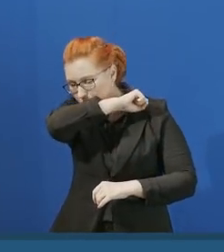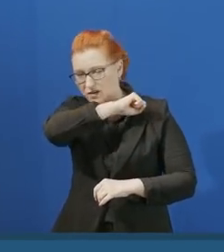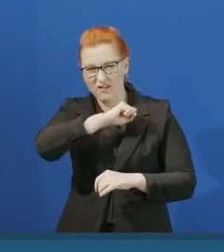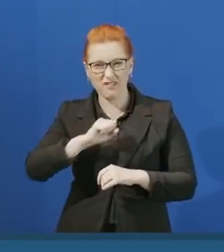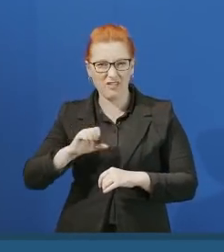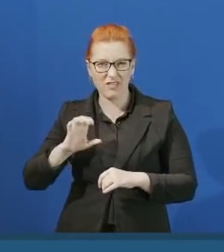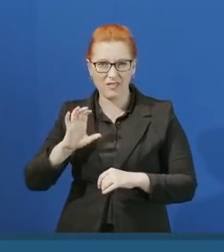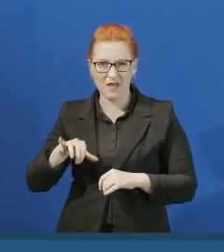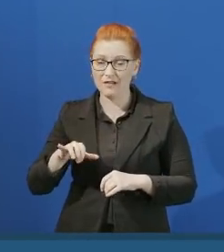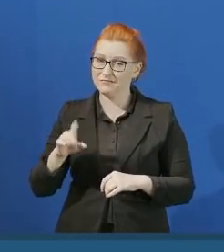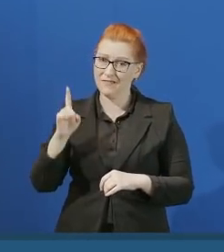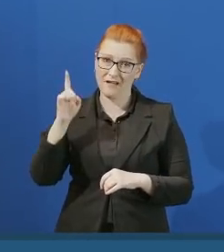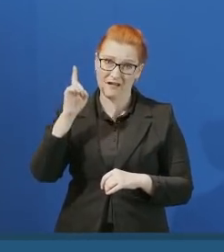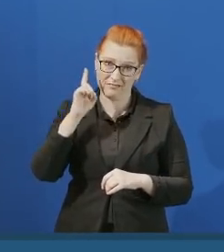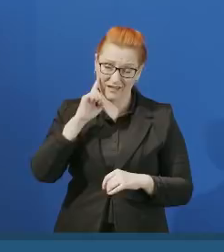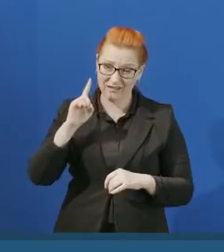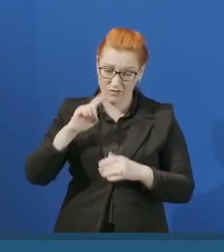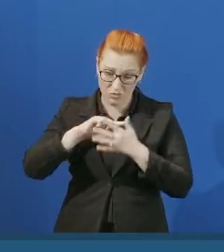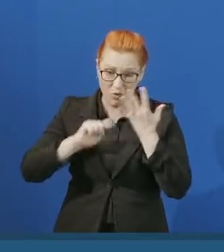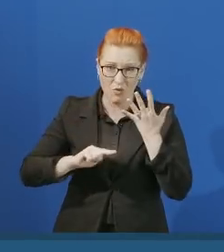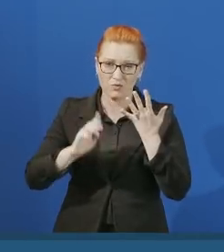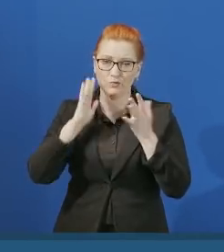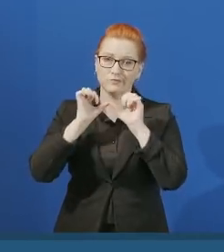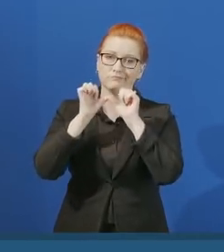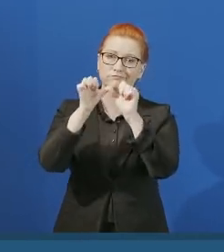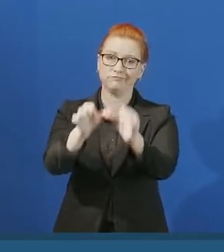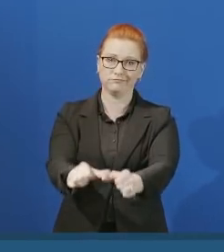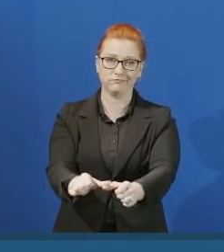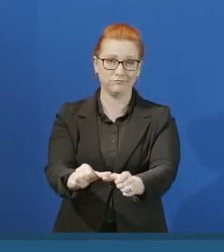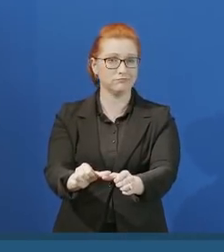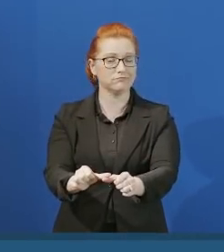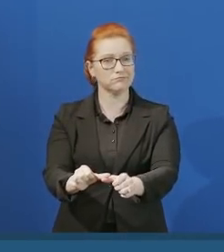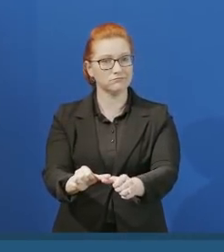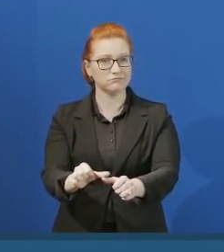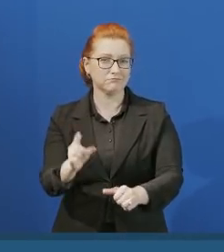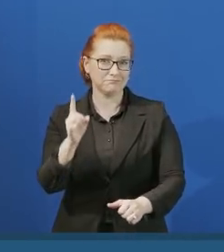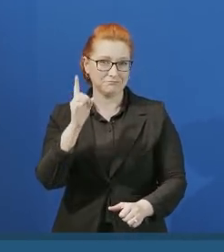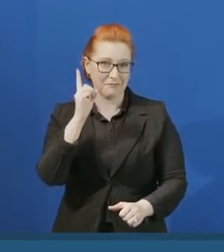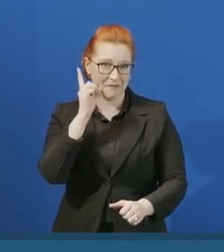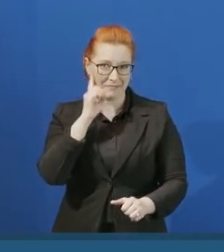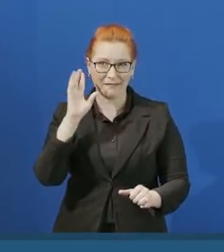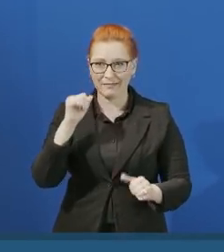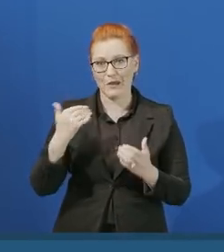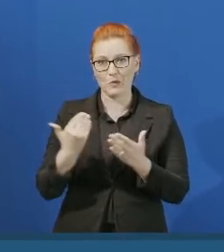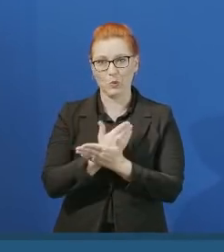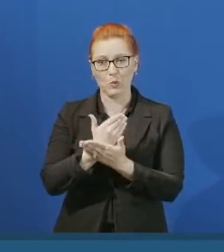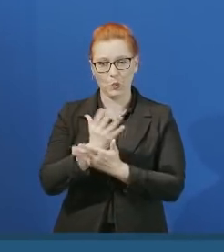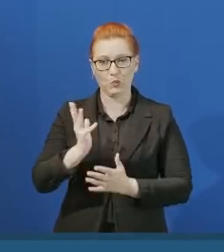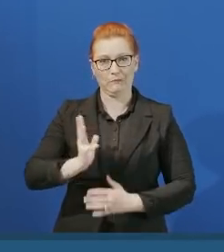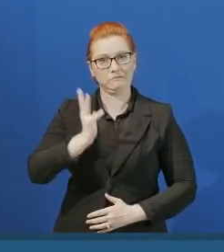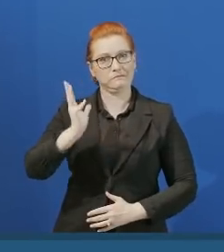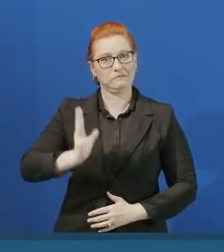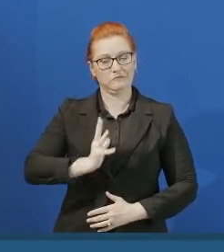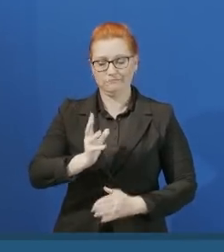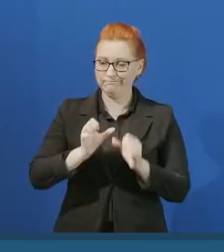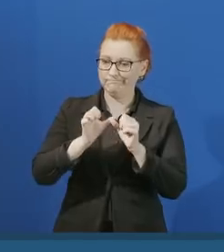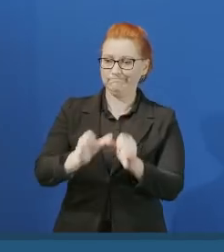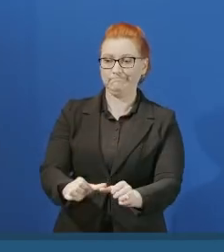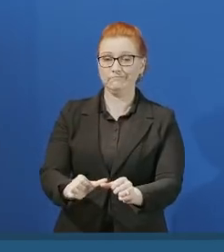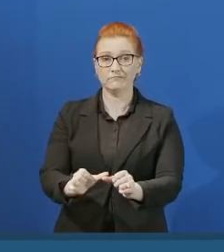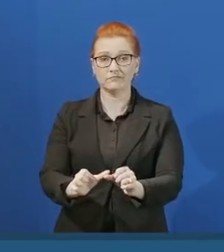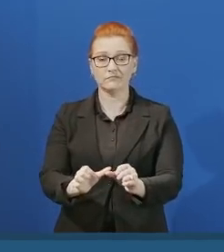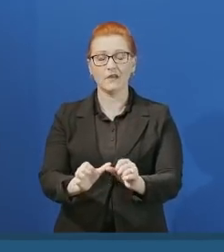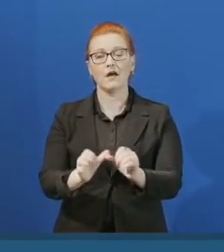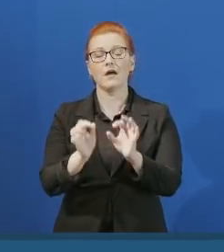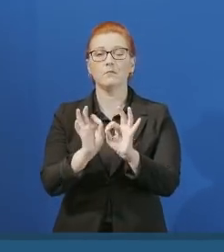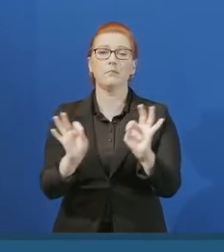manners and good social etiquette going forward, so let's keep it up. And again, if you're sick, please